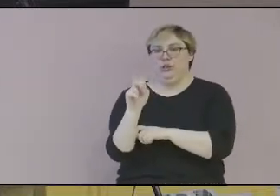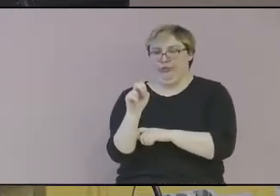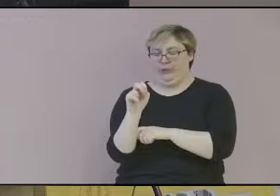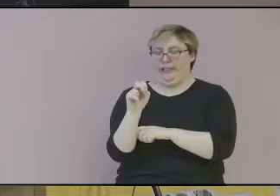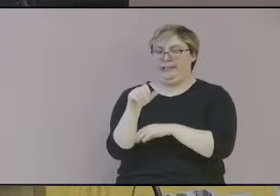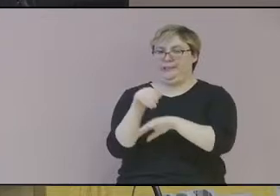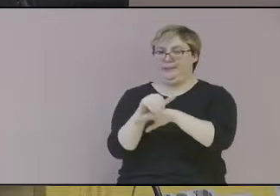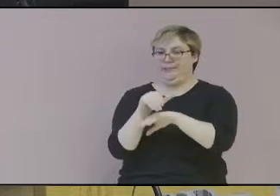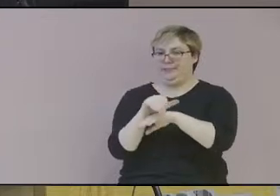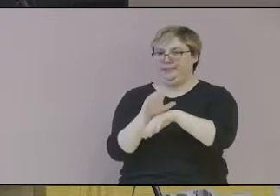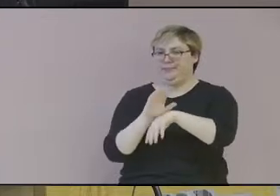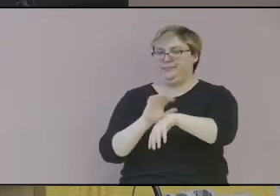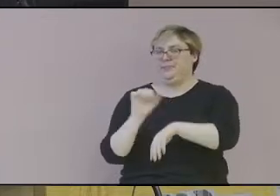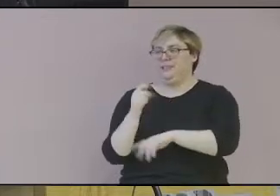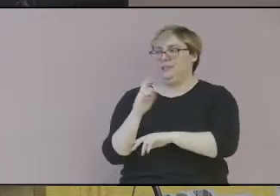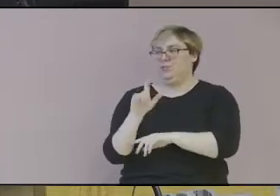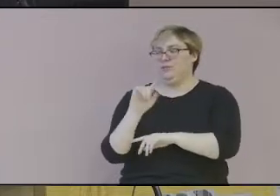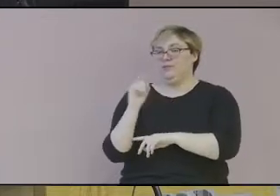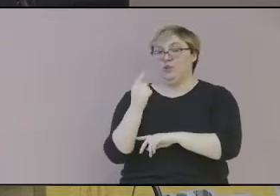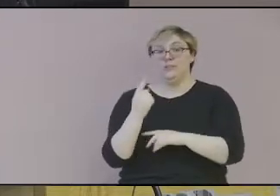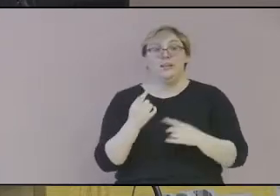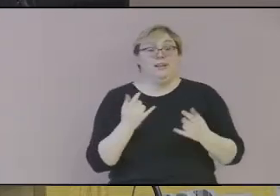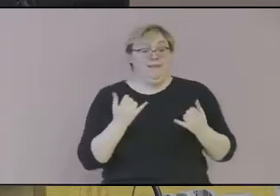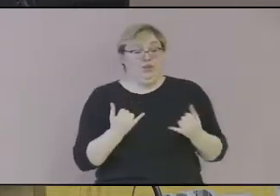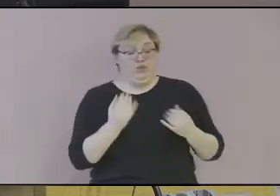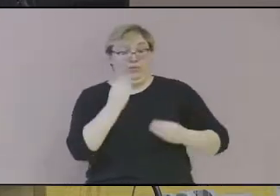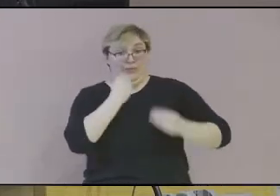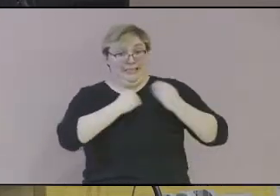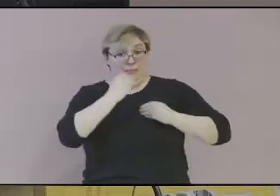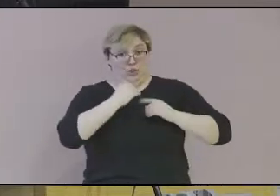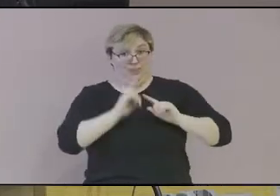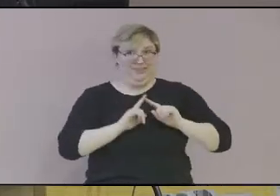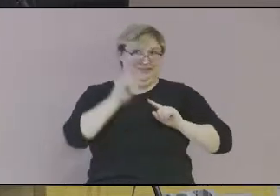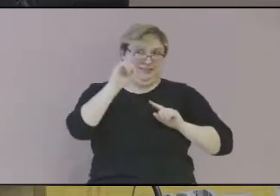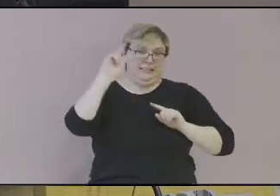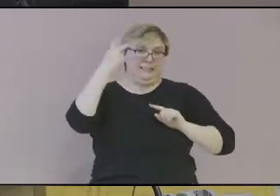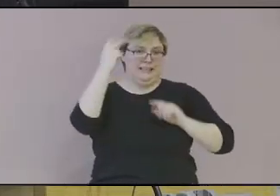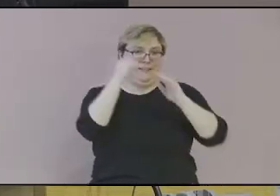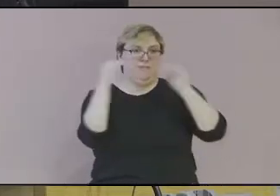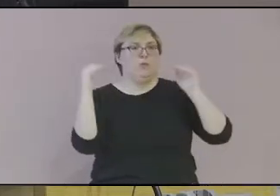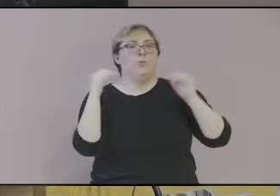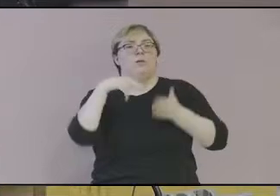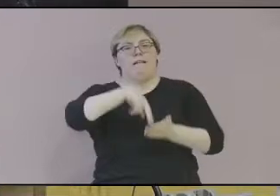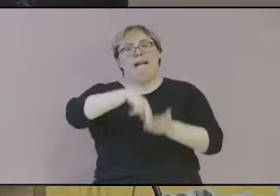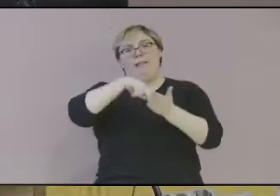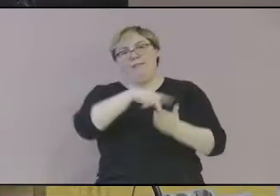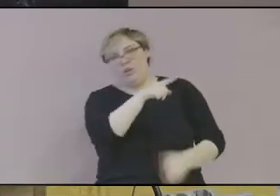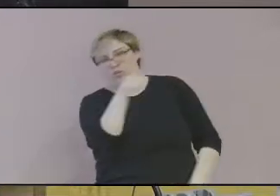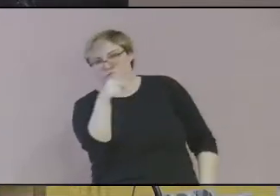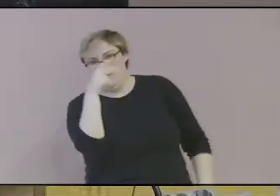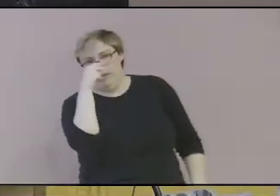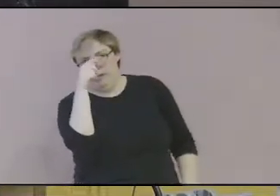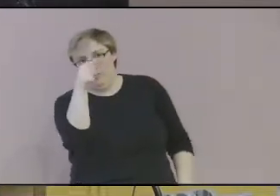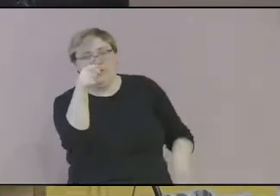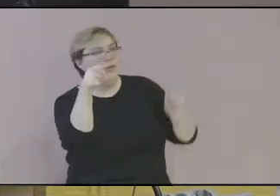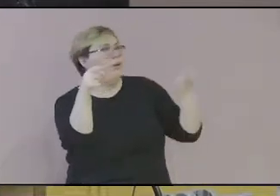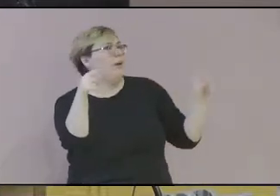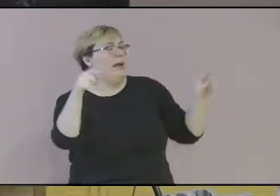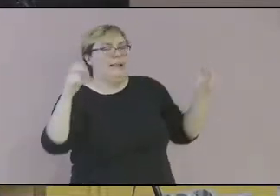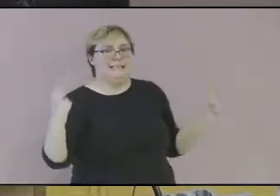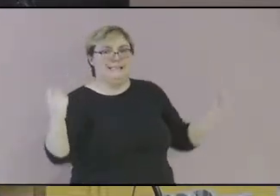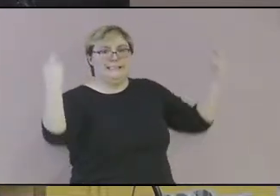Yeah, and the reception right now is on the second floor of this building. And the elevators are right back there, and then there are stairs on either